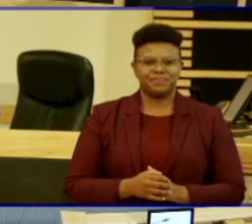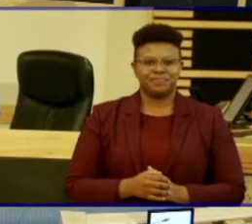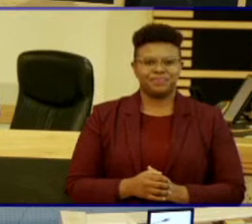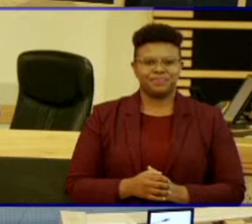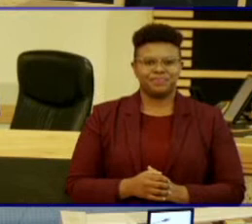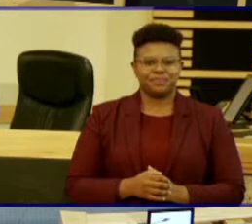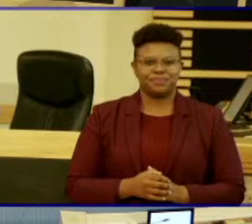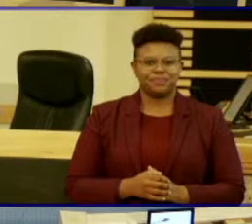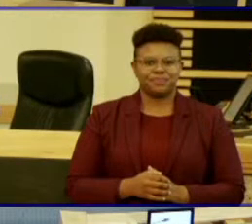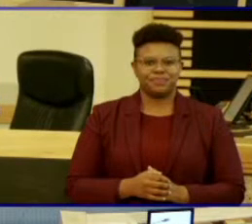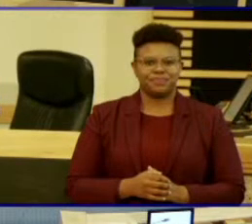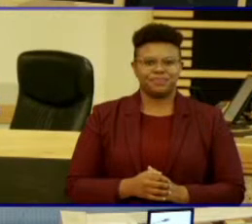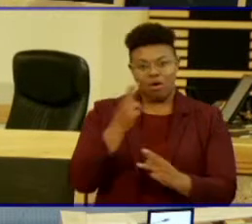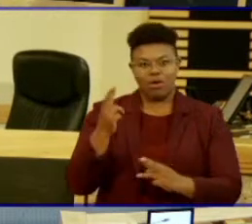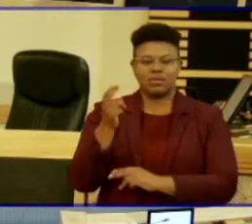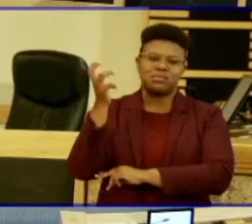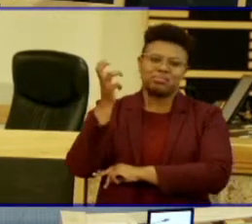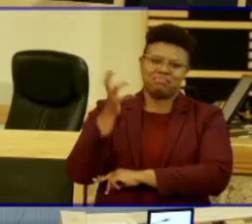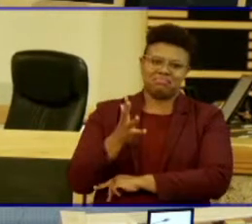Honorable Speaker.